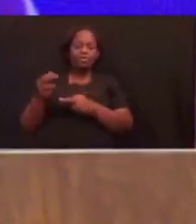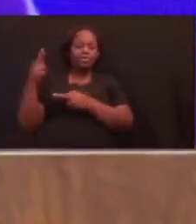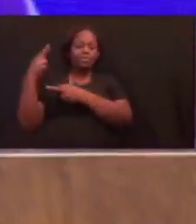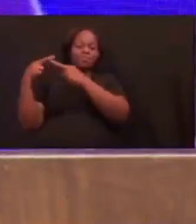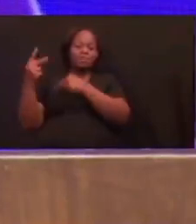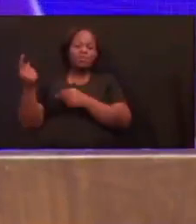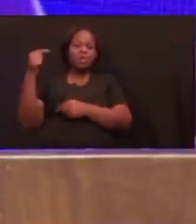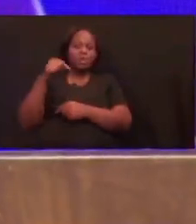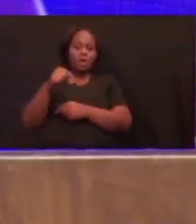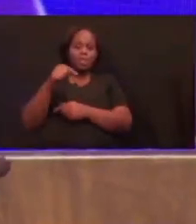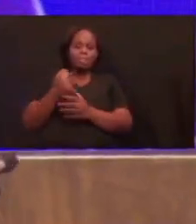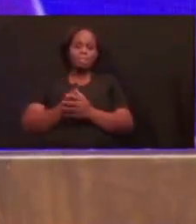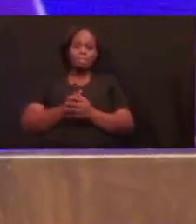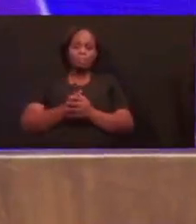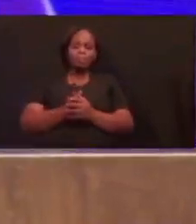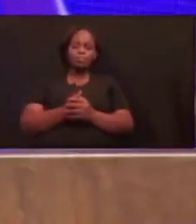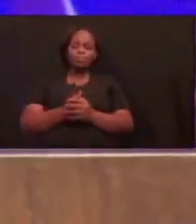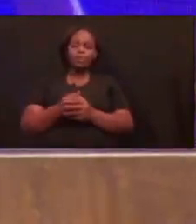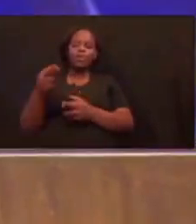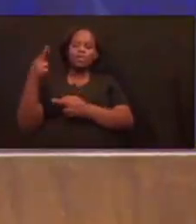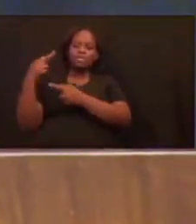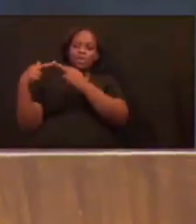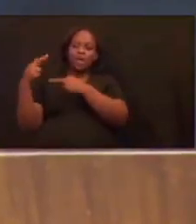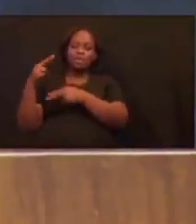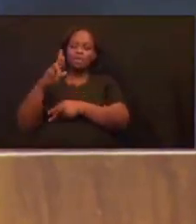now. Revival come.